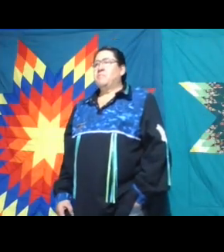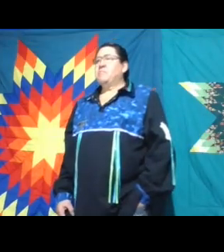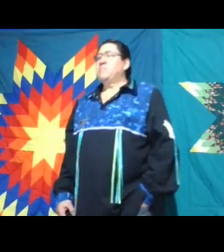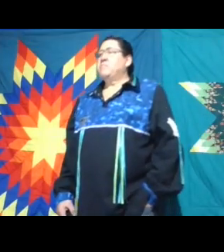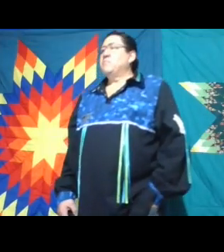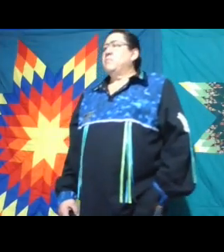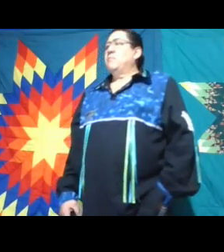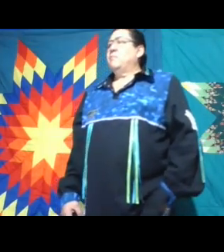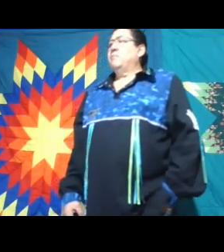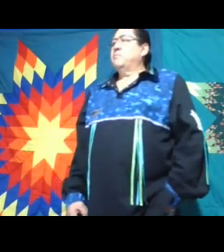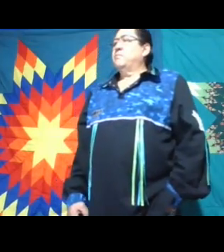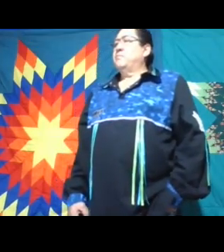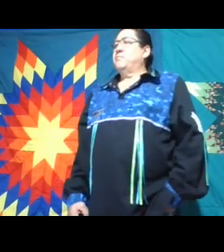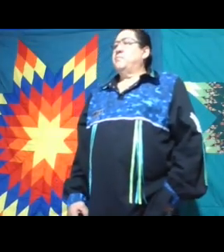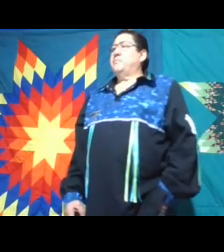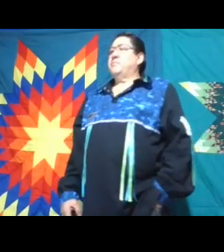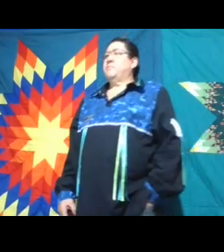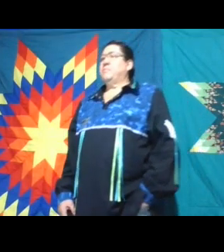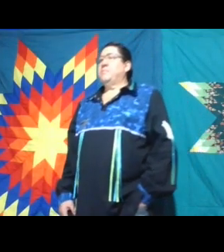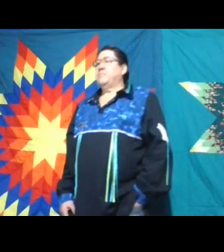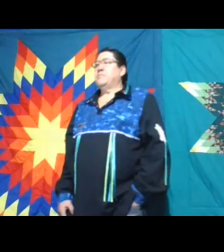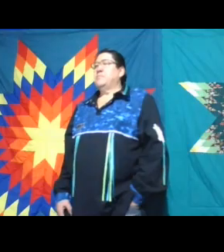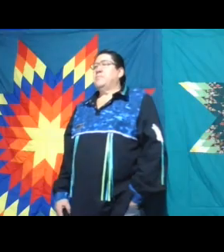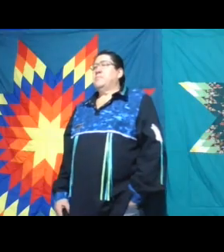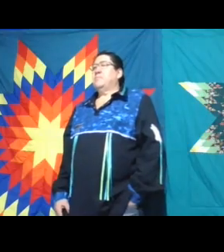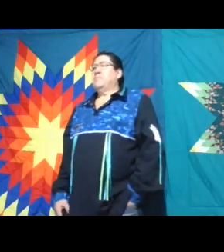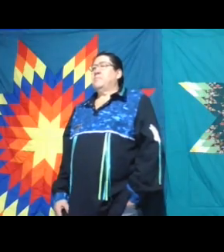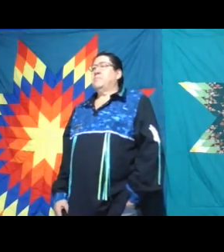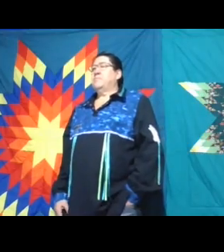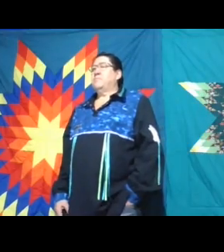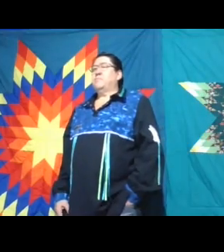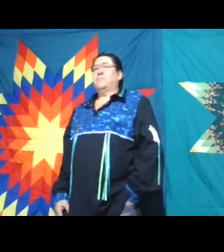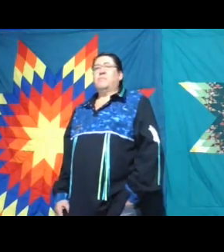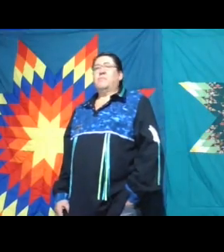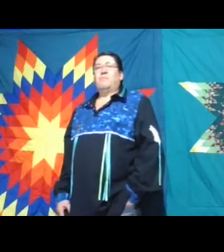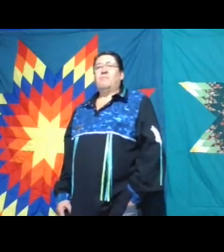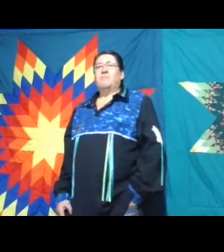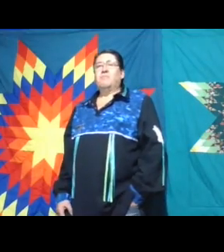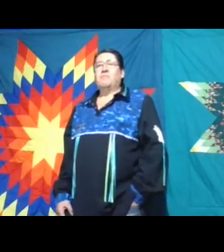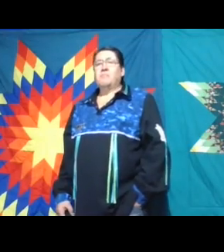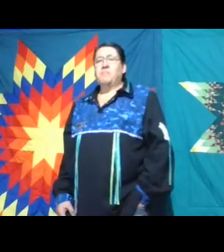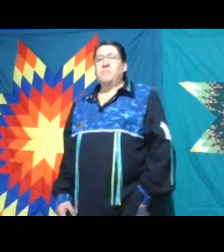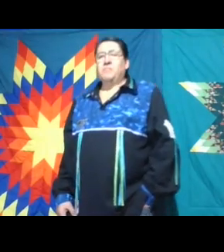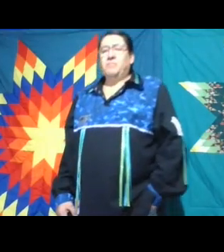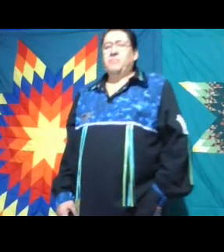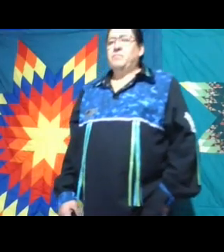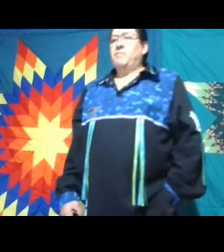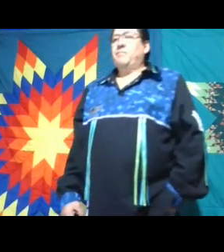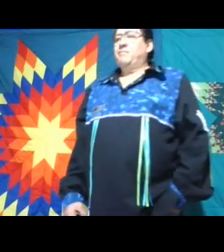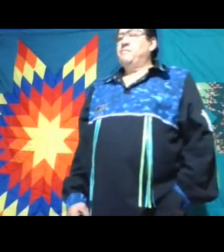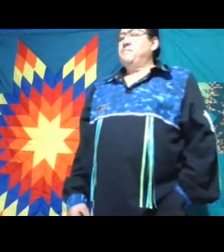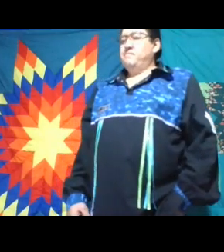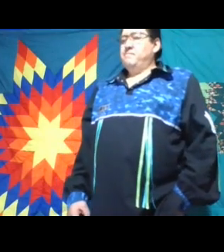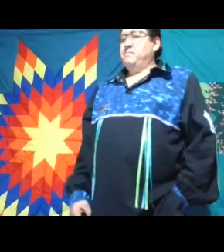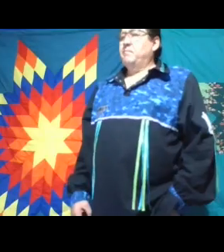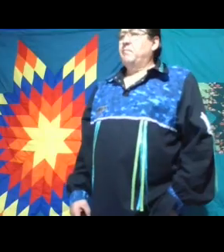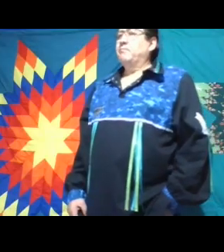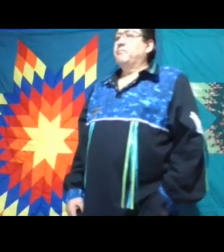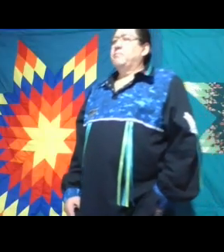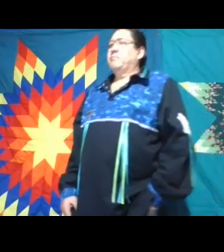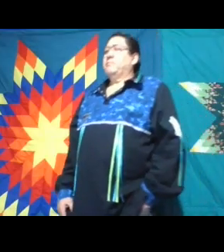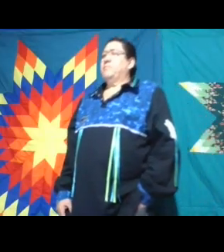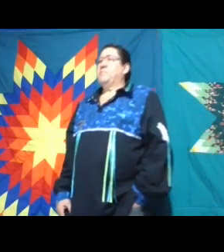all enjoy and participate effectively. I just have a few housekeeping points I'll run through before handing over to Brad. First of all, everyone